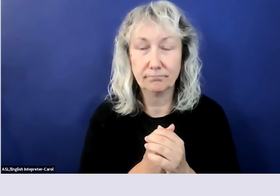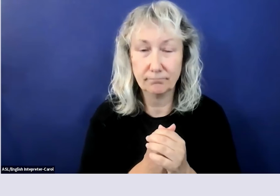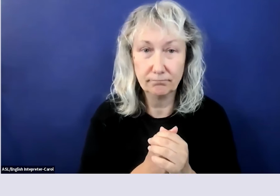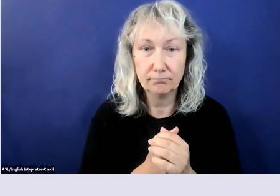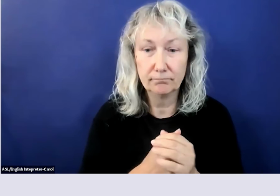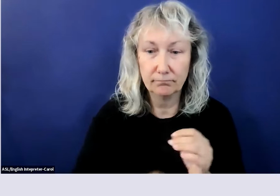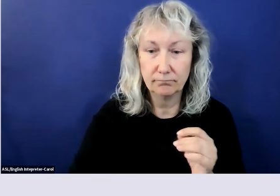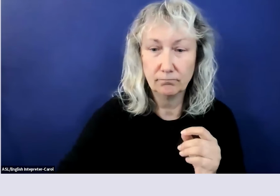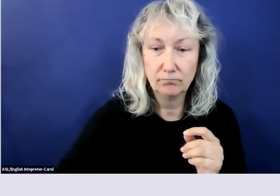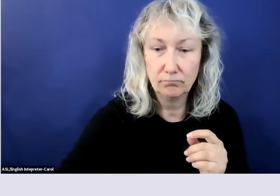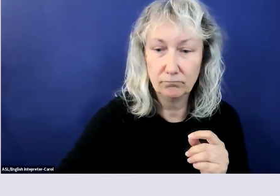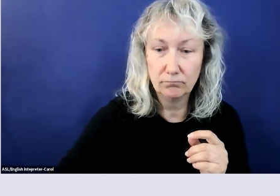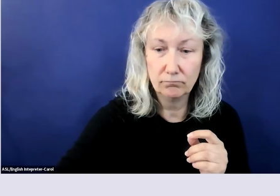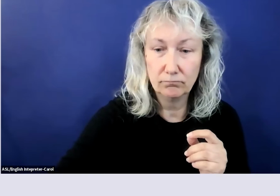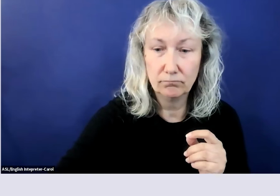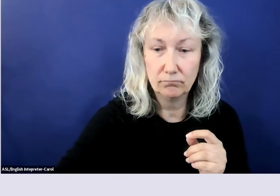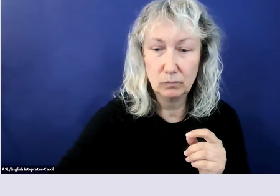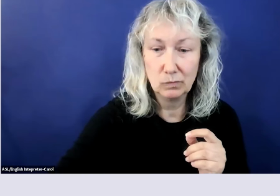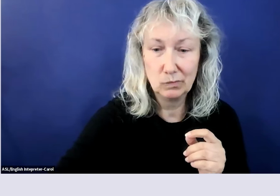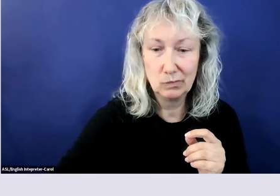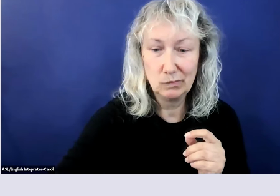emergency prescriptions and write